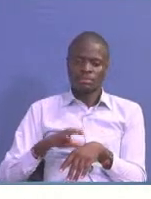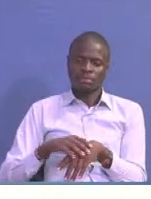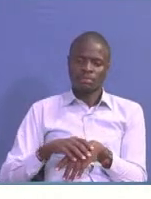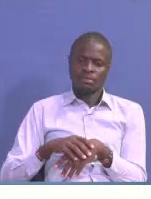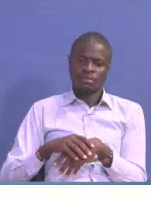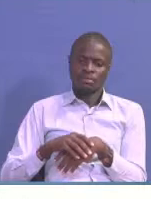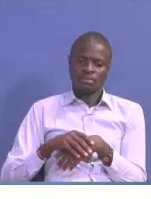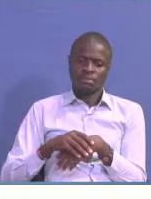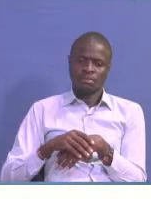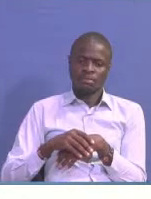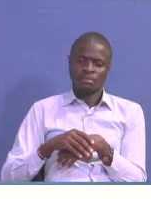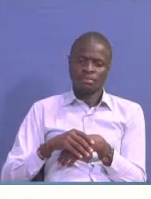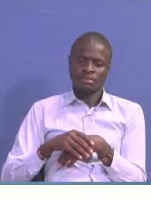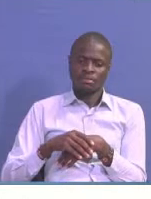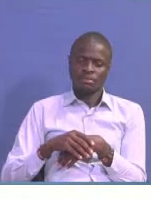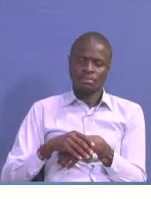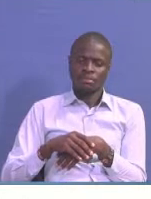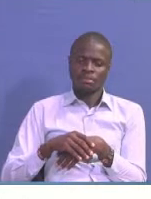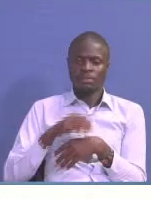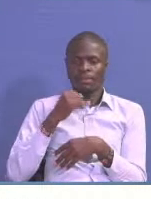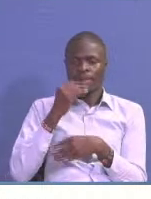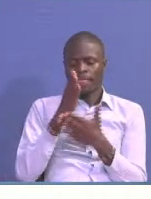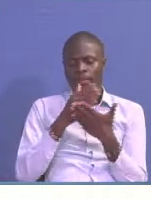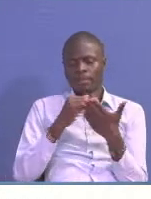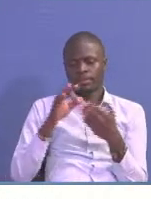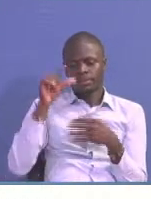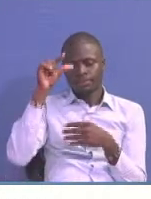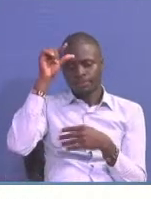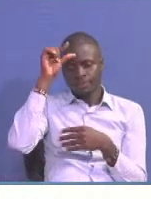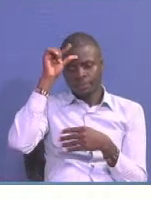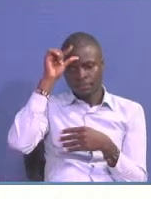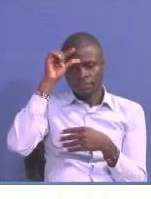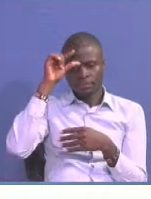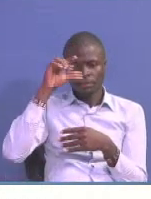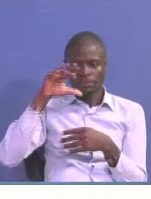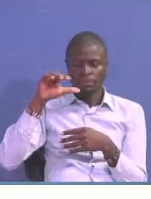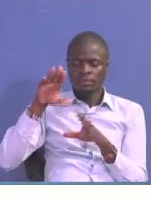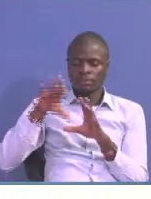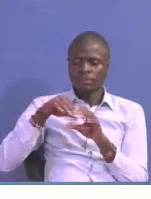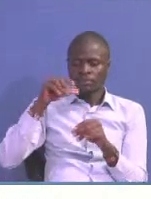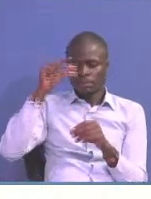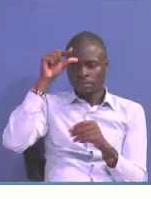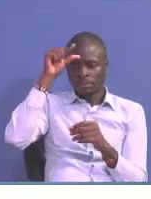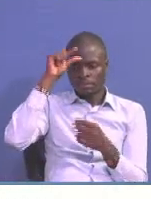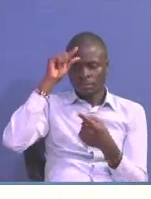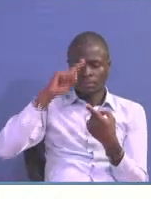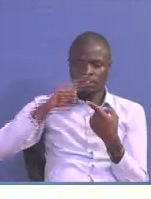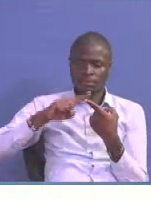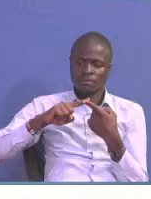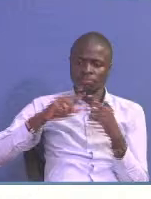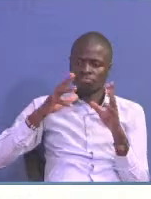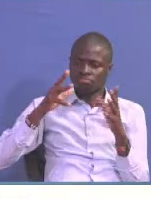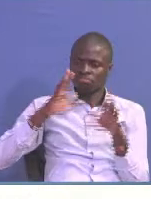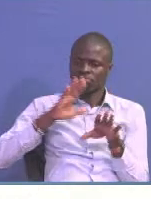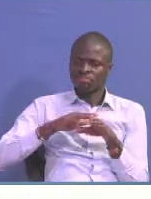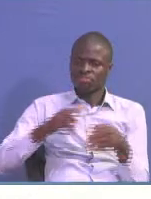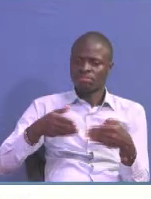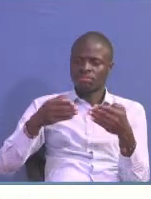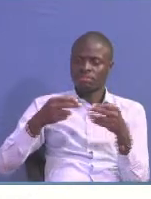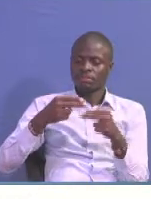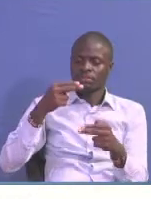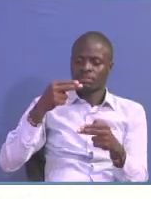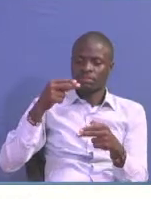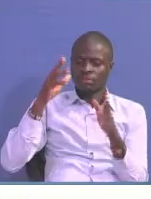Dr. Francis Muthaura, is the aspect of the government, calling out the government to also consider giving the